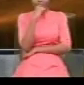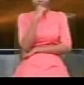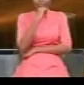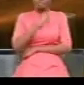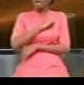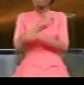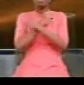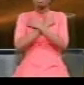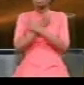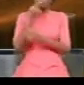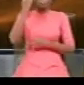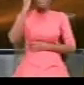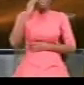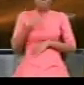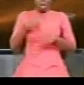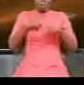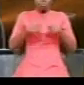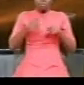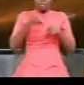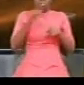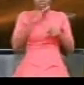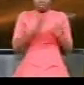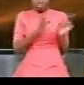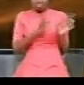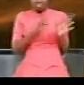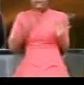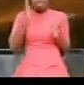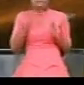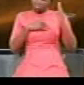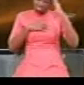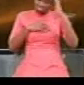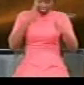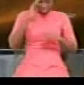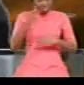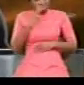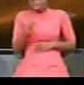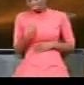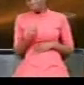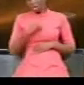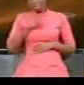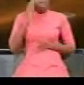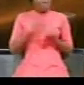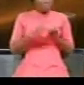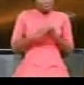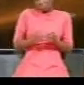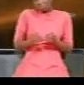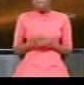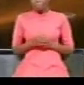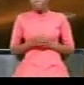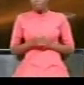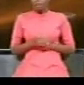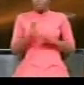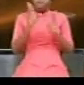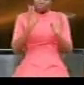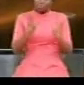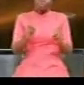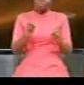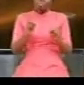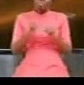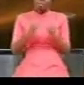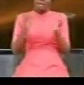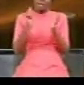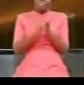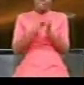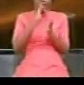love God, but there's hatred. I will not greet him. I will not talk to him. I will not forgive him. No.